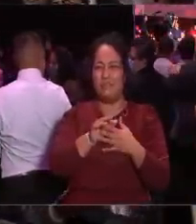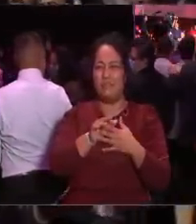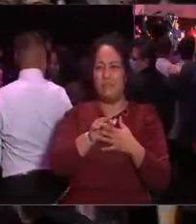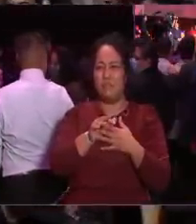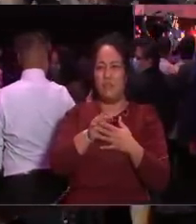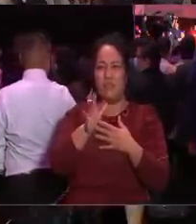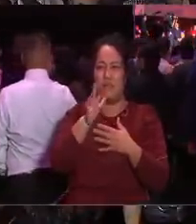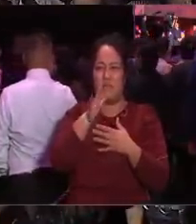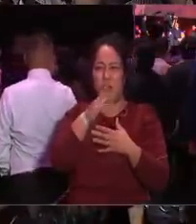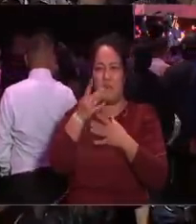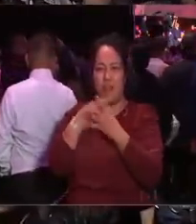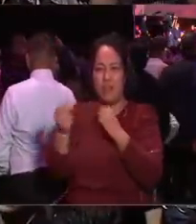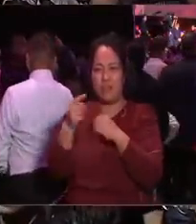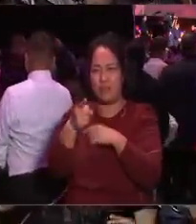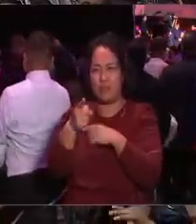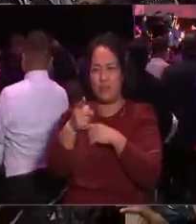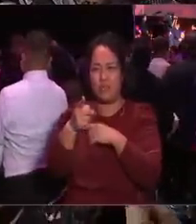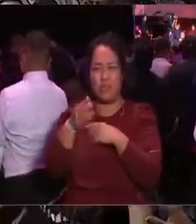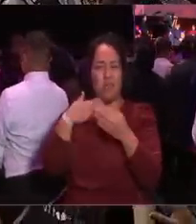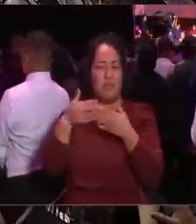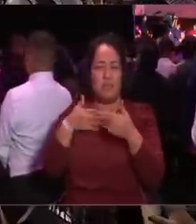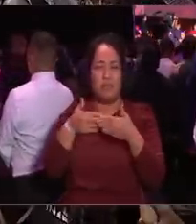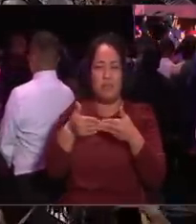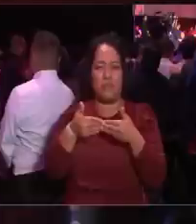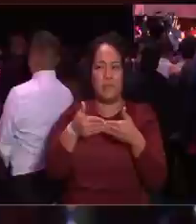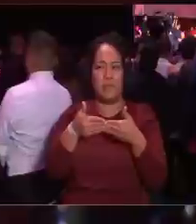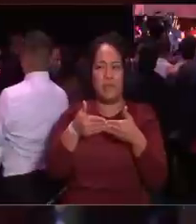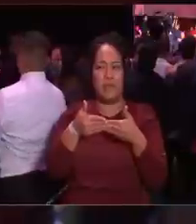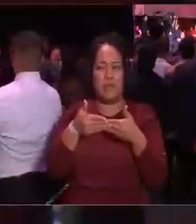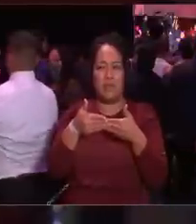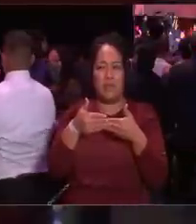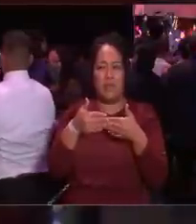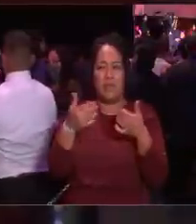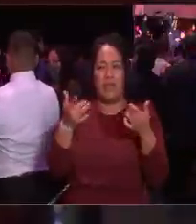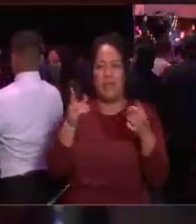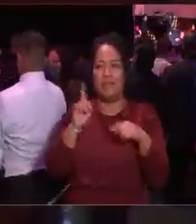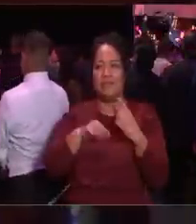mom left you. No importa, it doesn't matter. No importa.